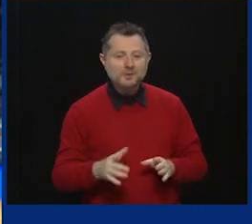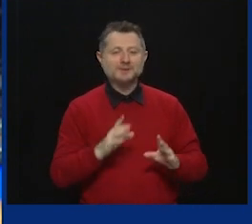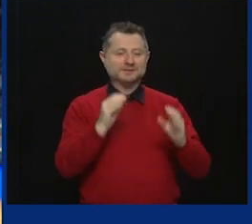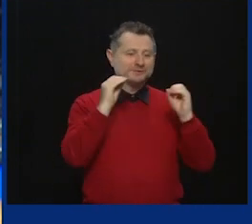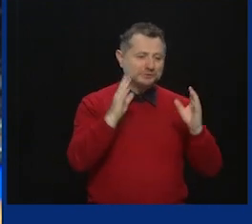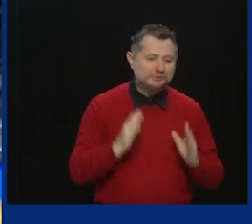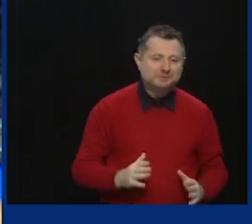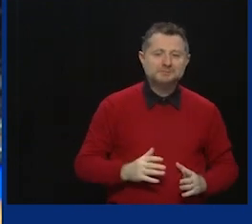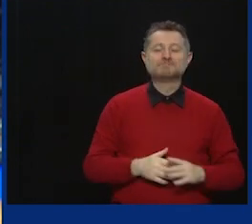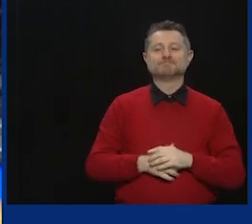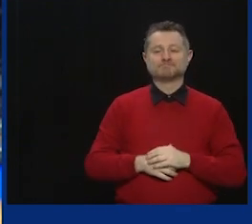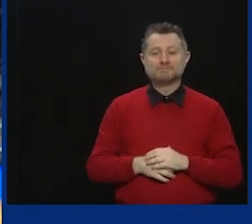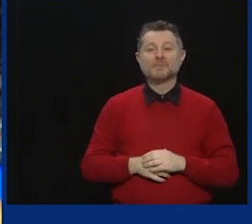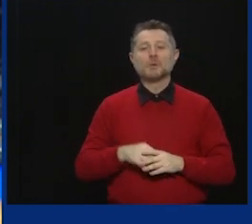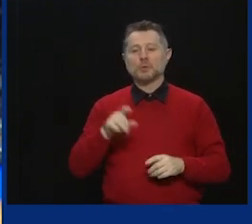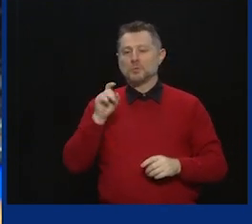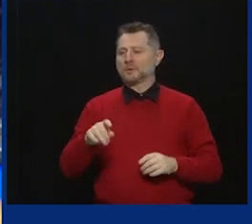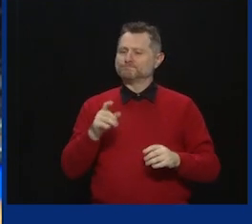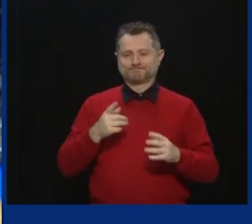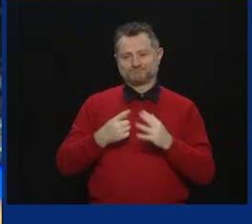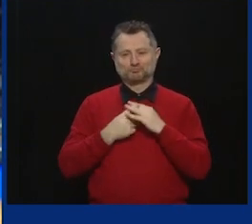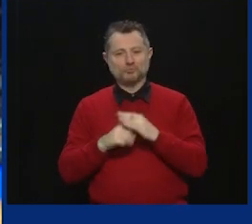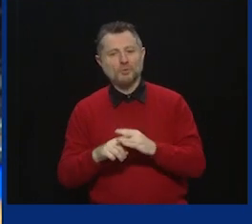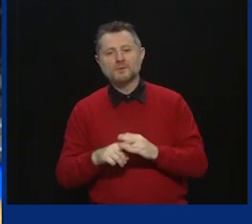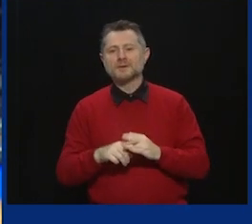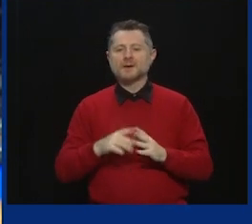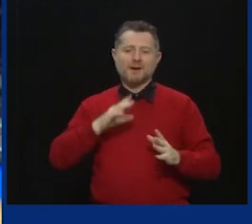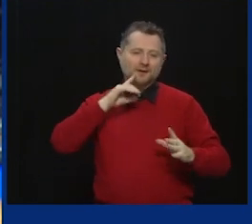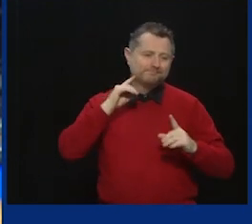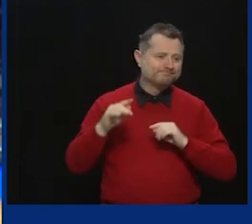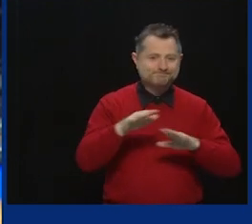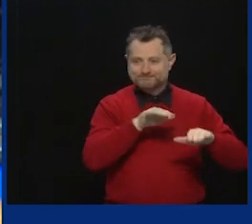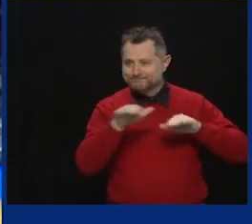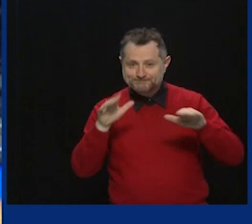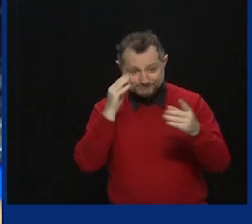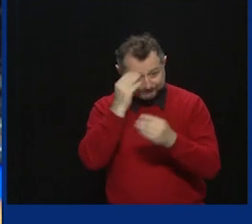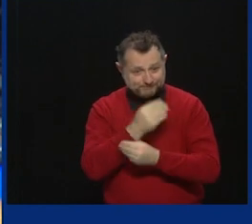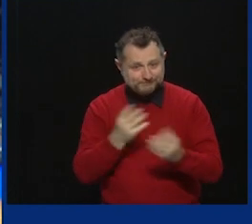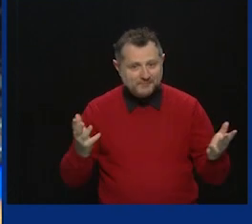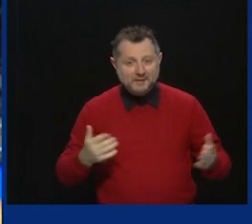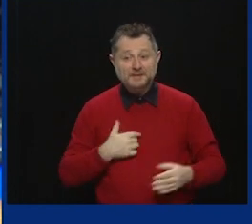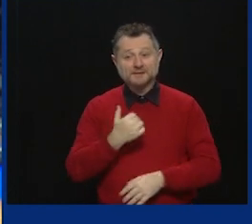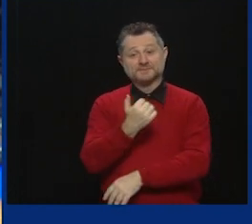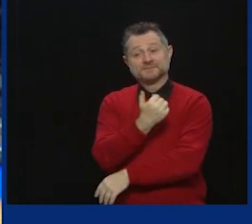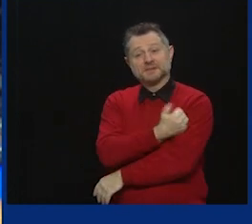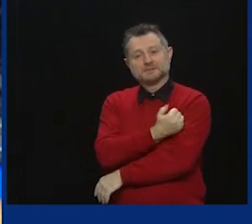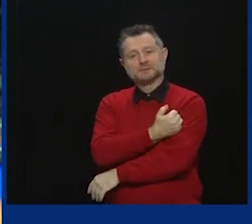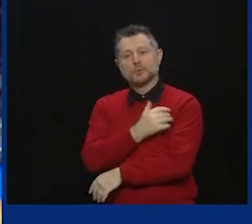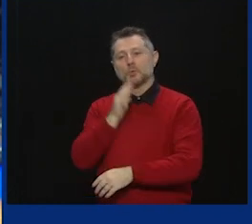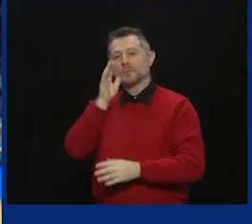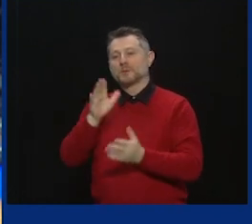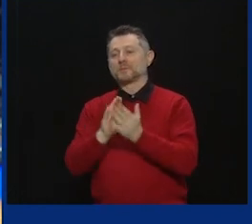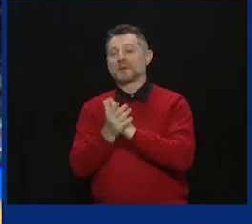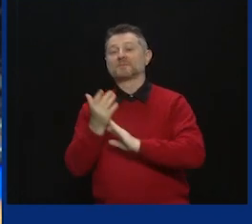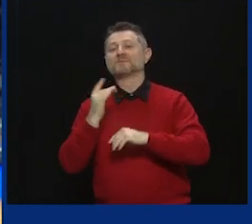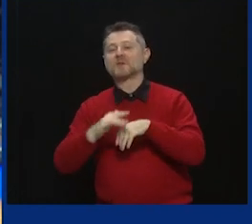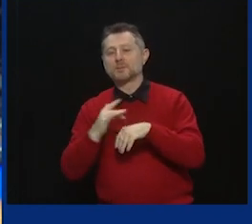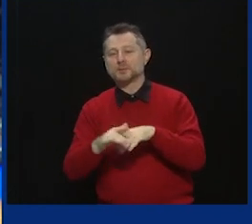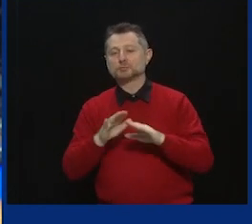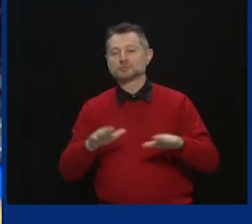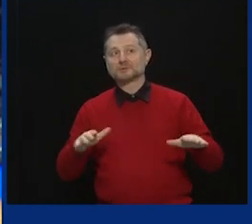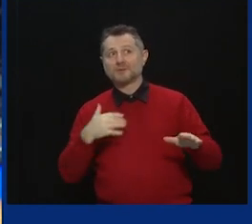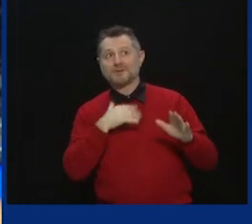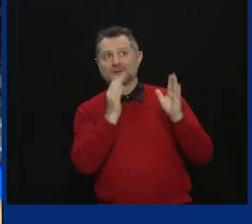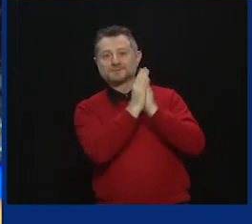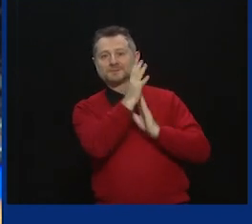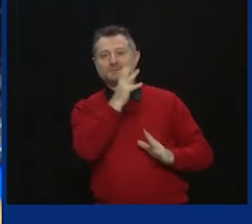get the word out right now that when this vaccine is available, that every kid says to their mom or dad and their guardian, I want to get the